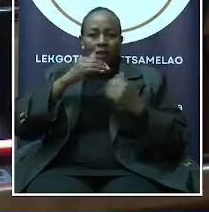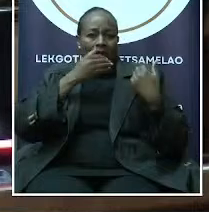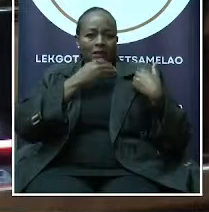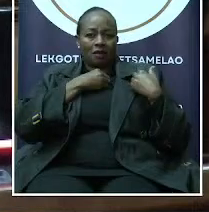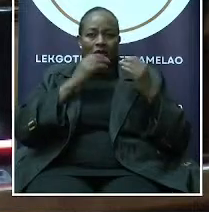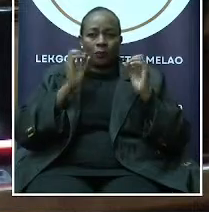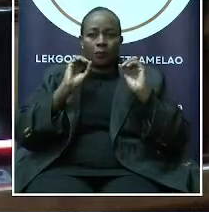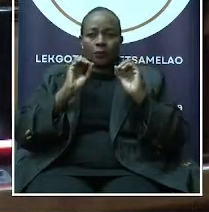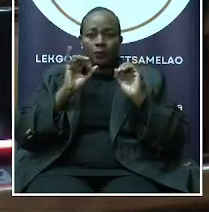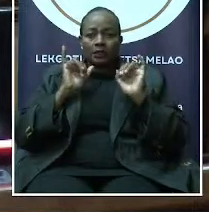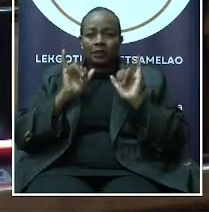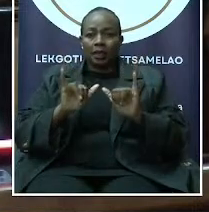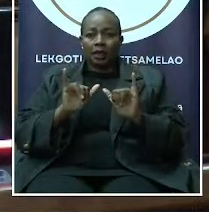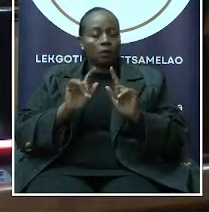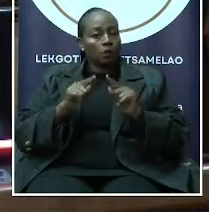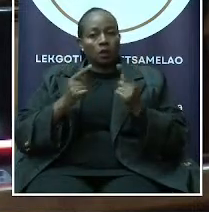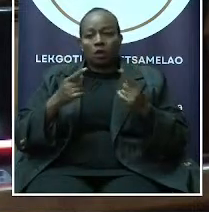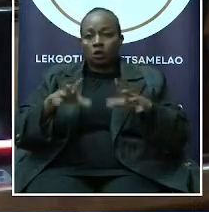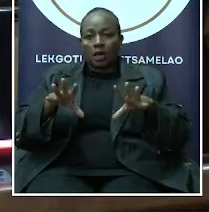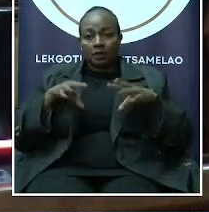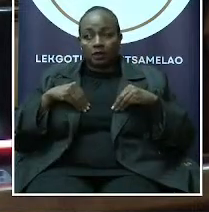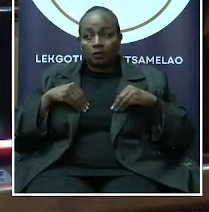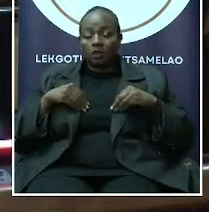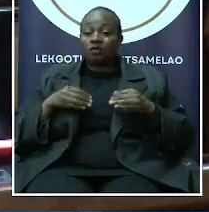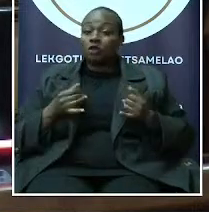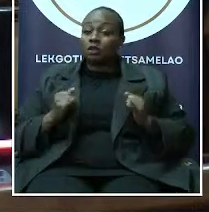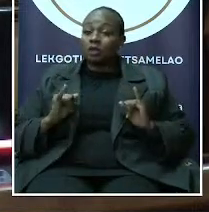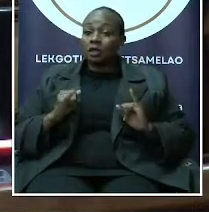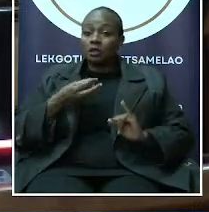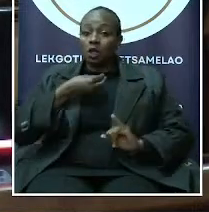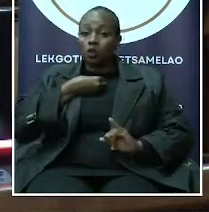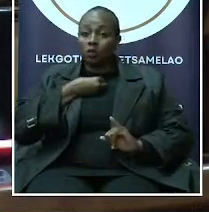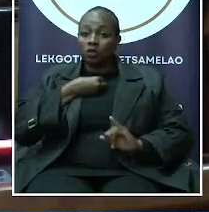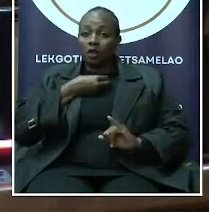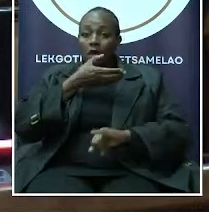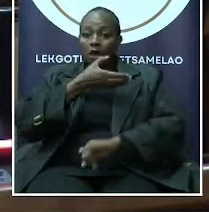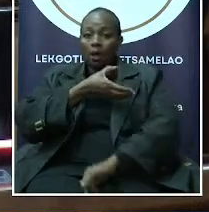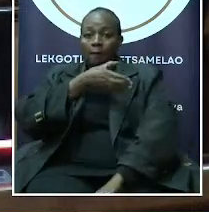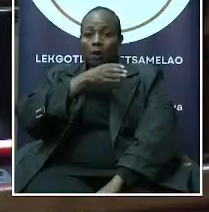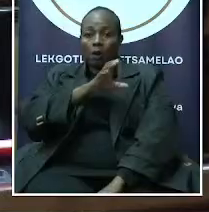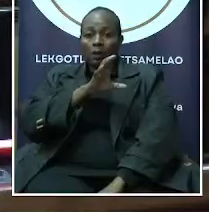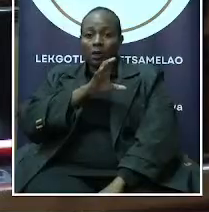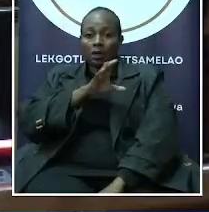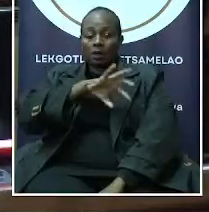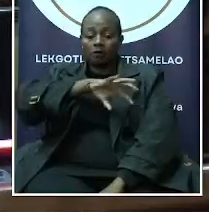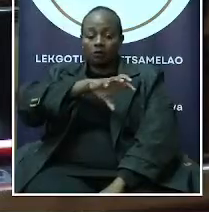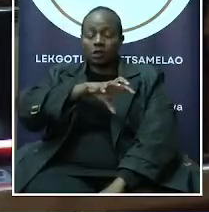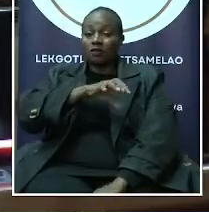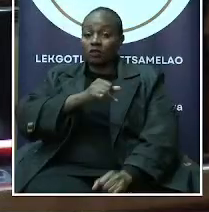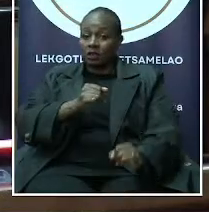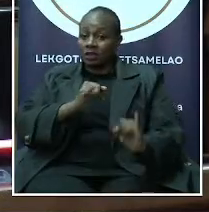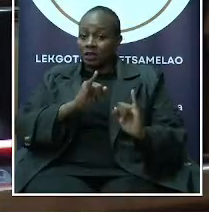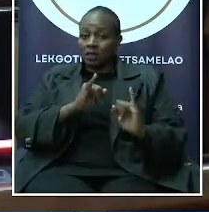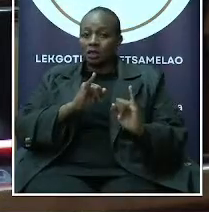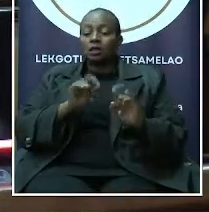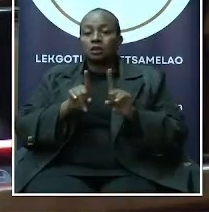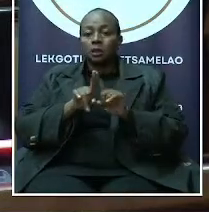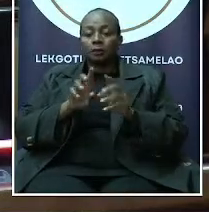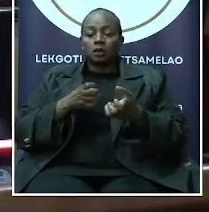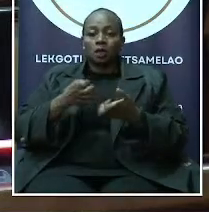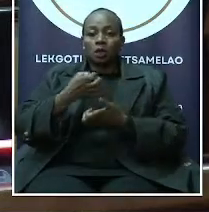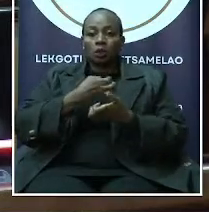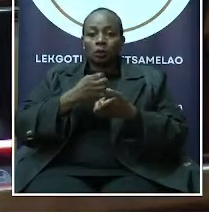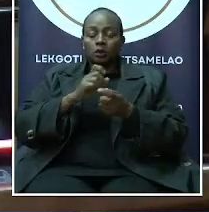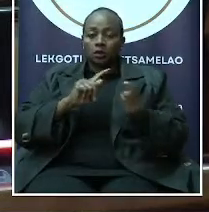ways. If we are serious about youth and youth empowerment in this province and the economic transformation of this